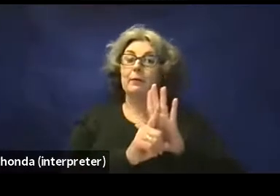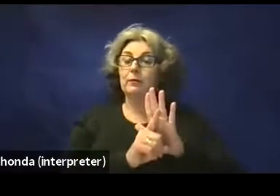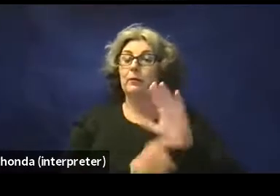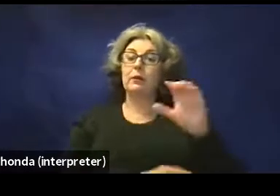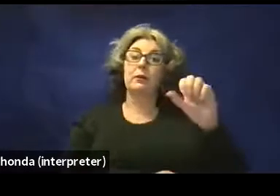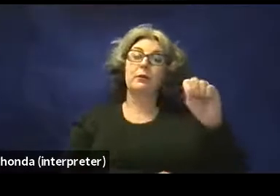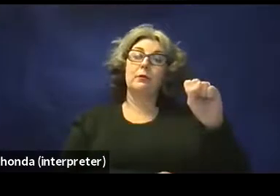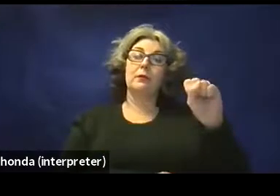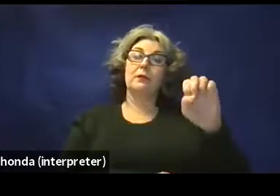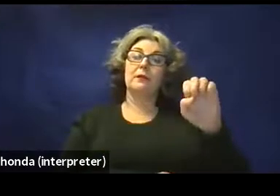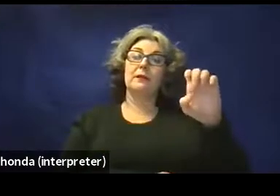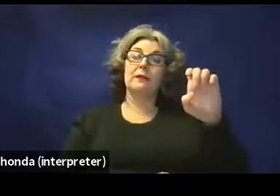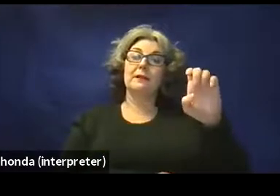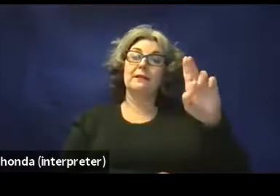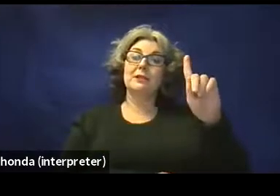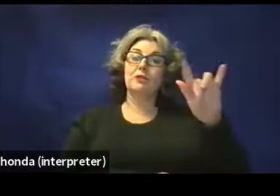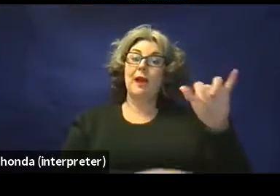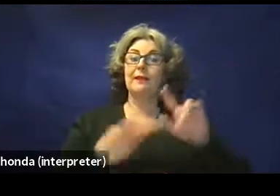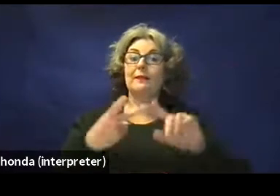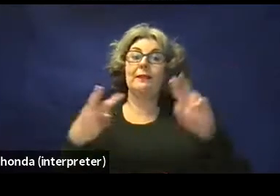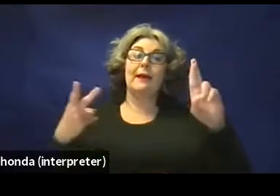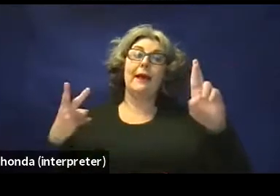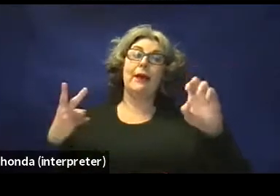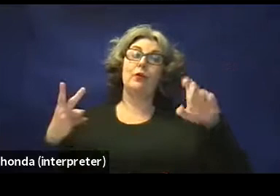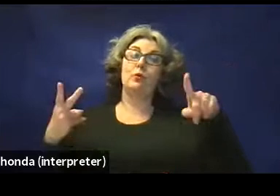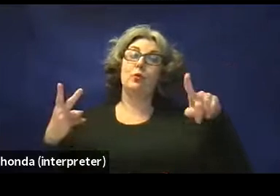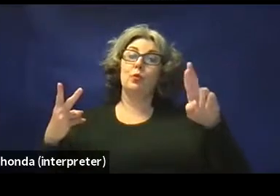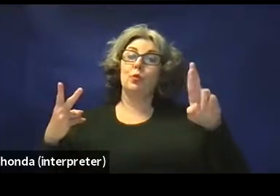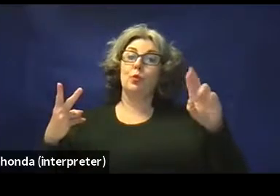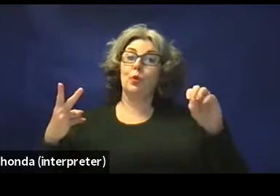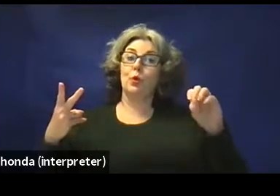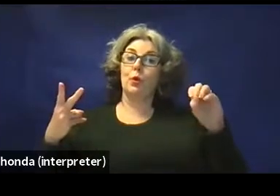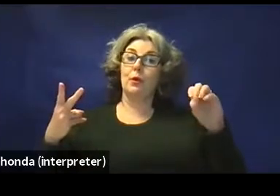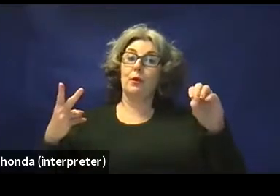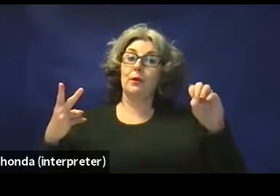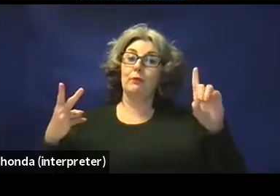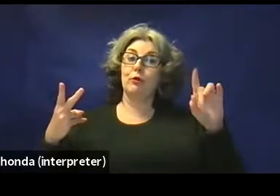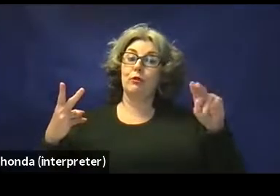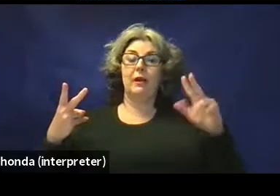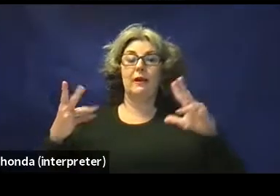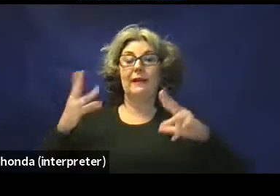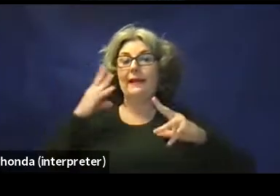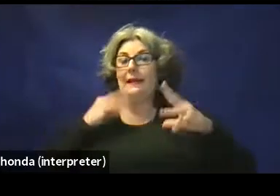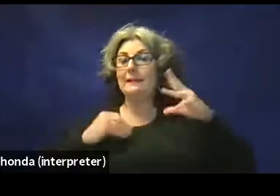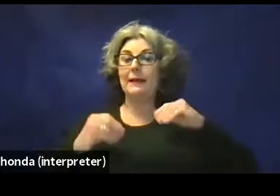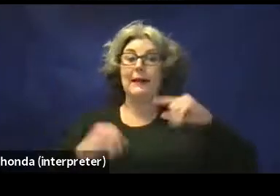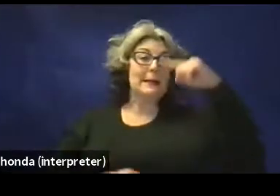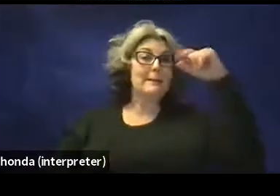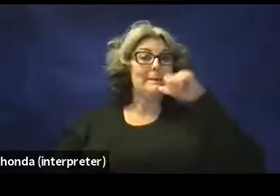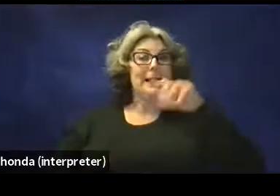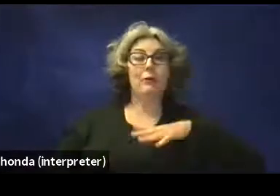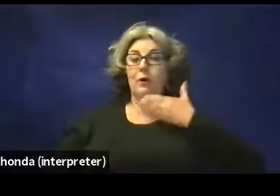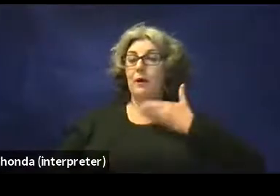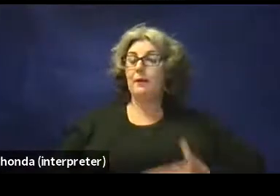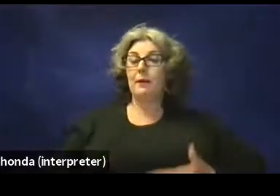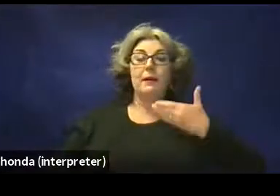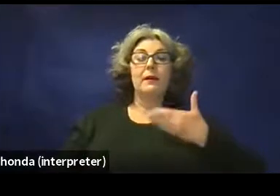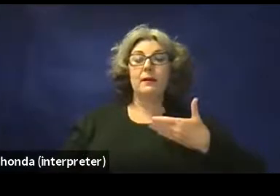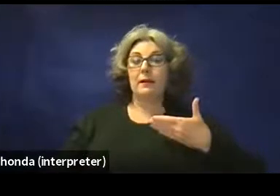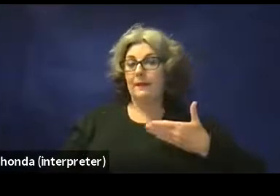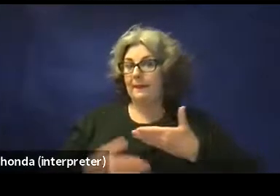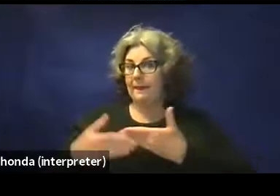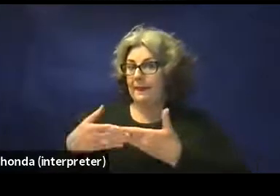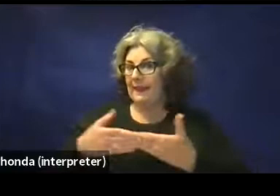our girls and reproduction and all of that is because, again, another experience, just as a Black woman, the infant mortality